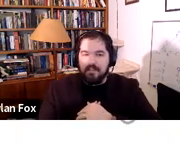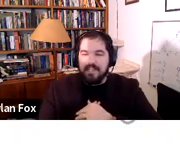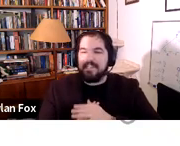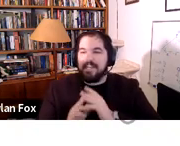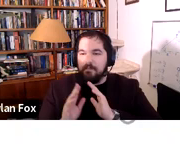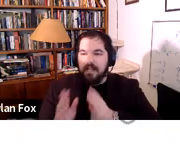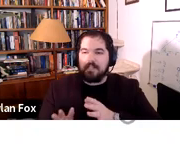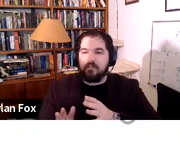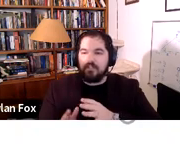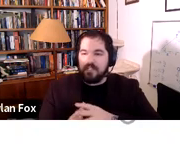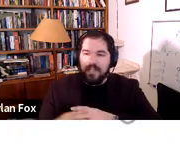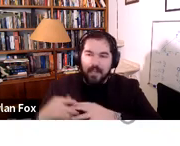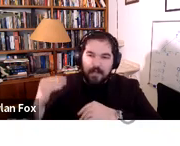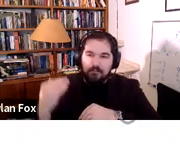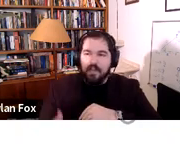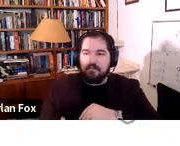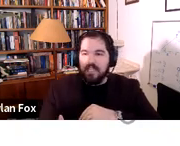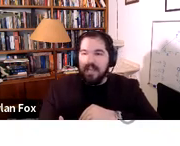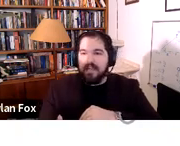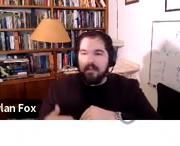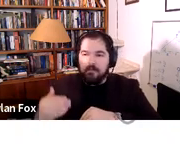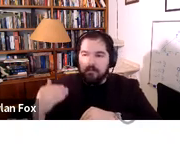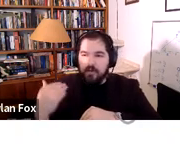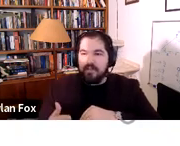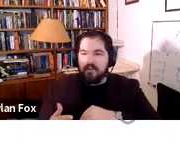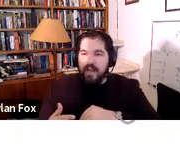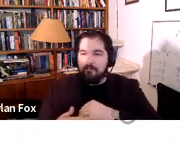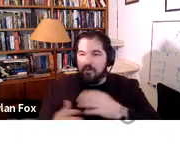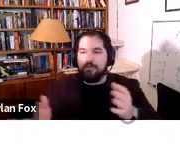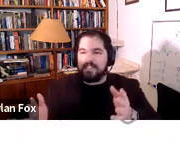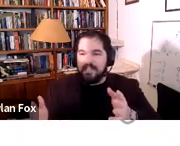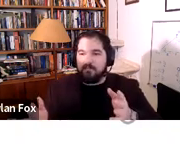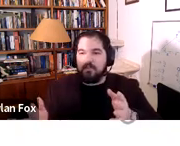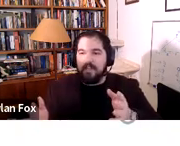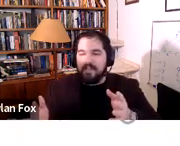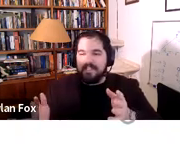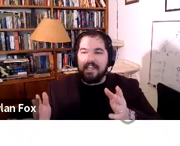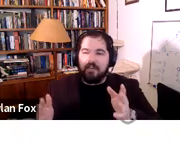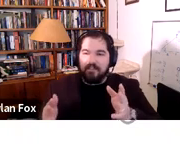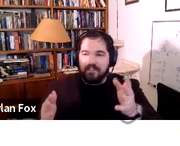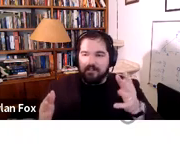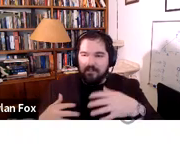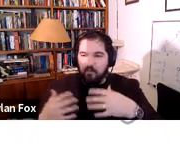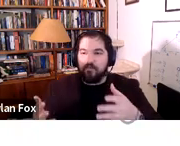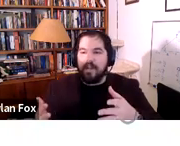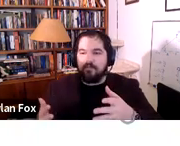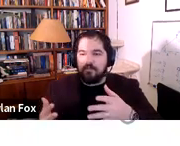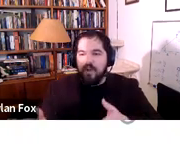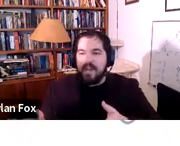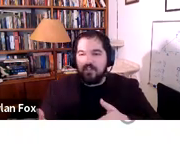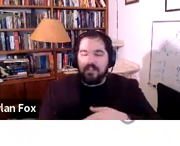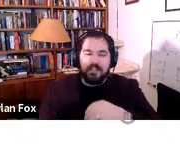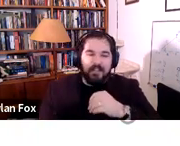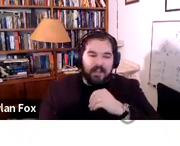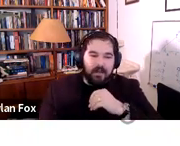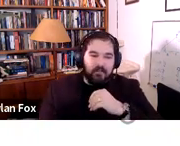are as easy as possible to just like plug and play, put it in your app, boom, it's accessible, instead of having to rewrite it from